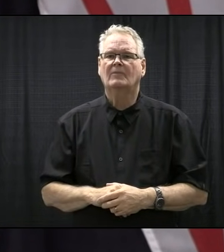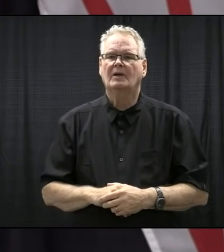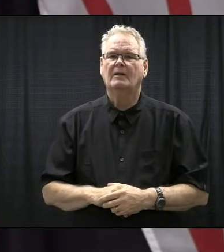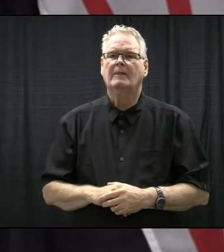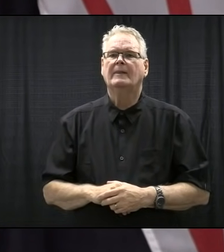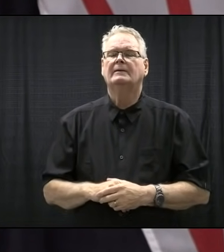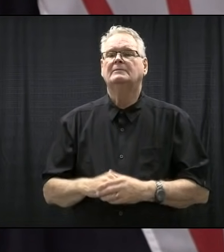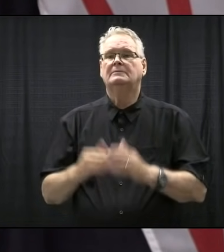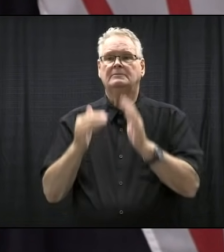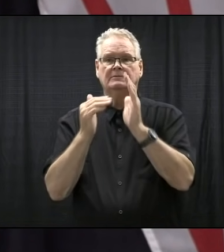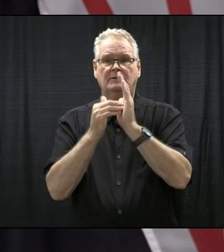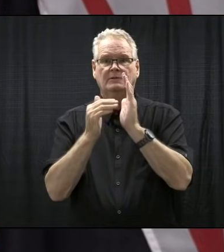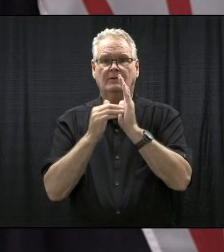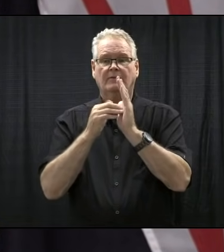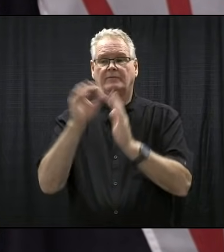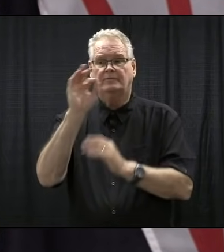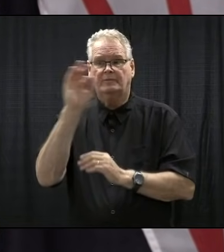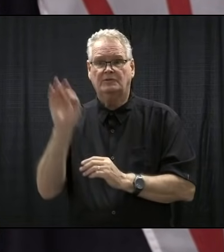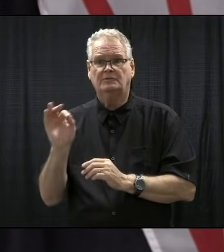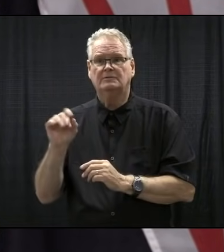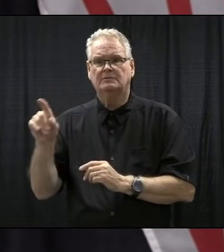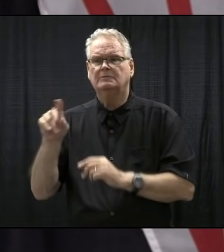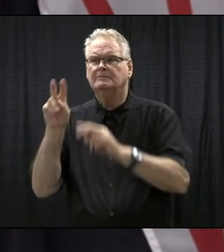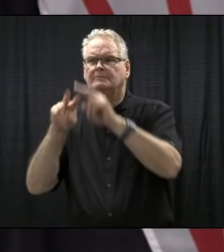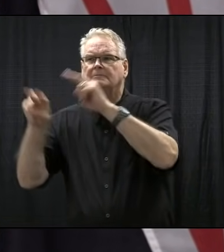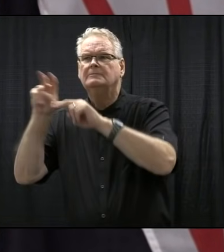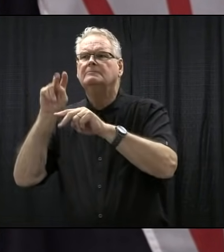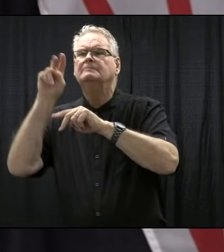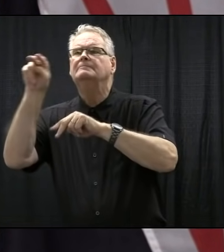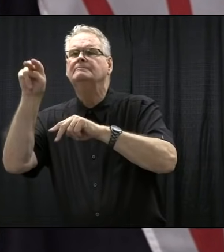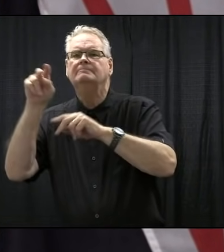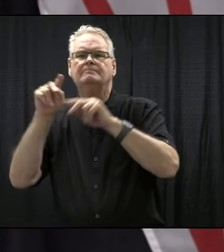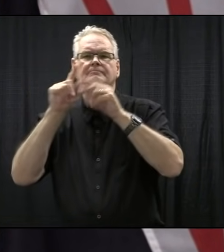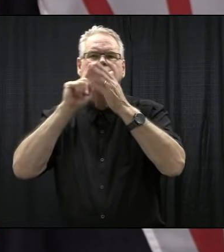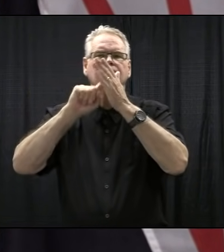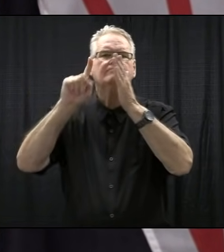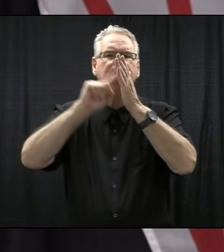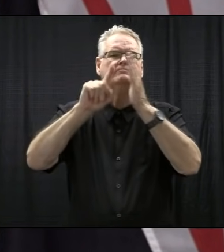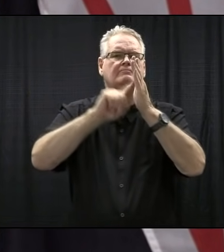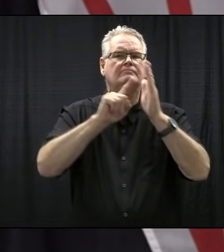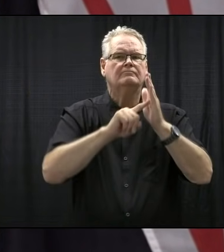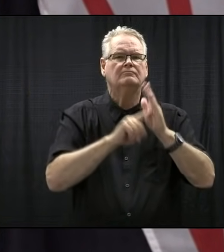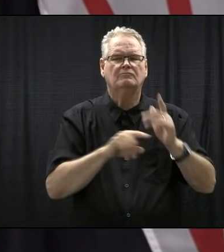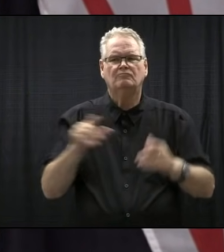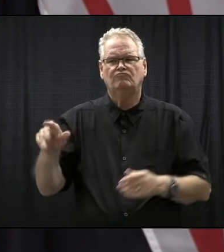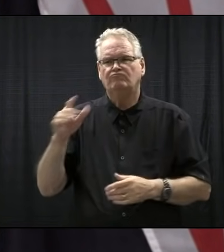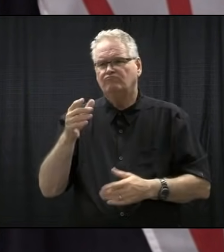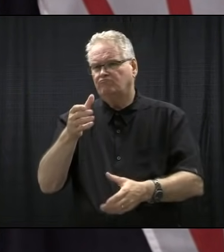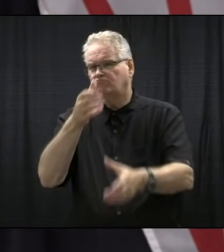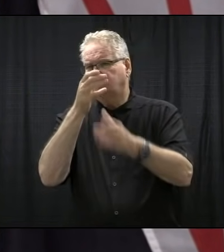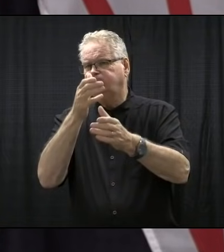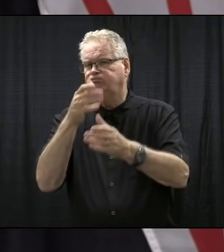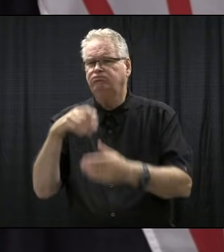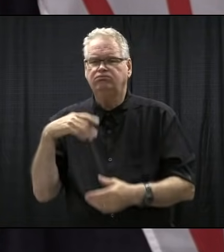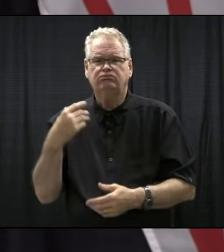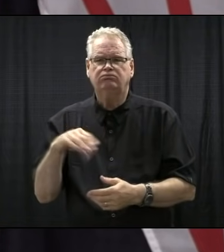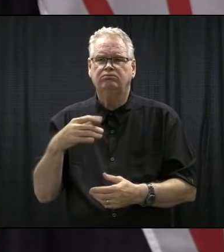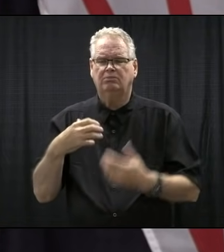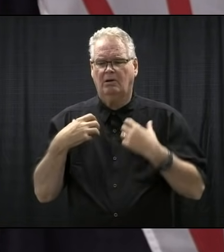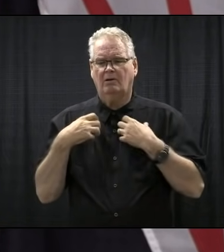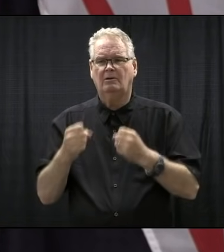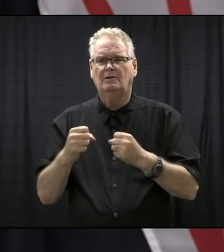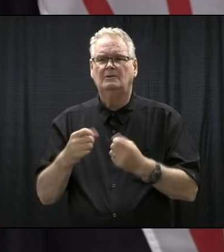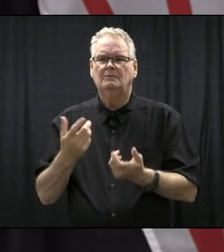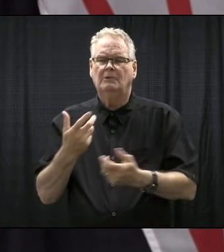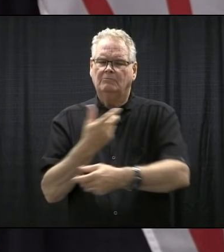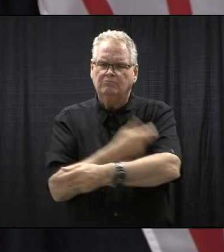crucial during this pandemic for a whole variety of predictable and unpredictable reasons. 811 has